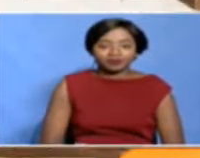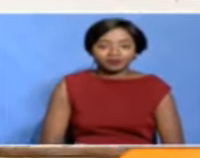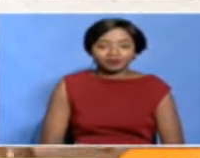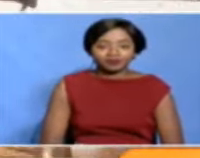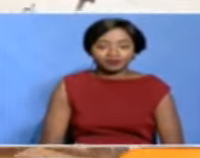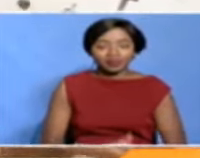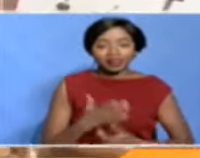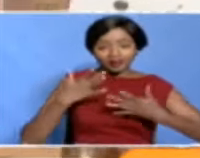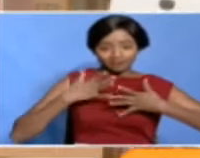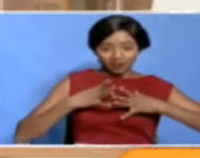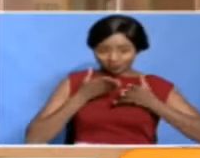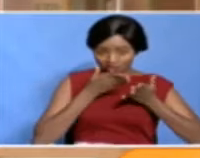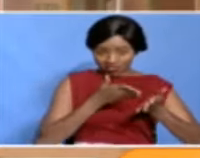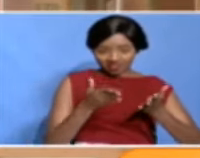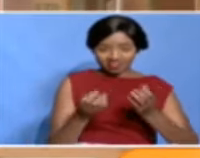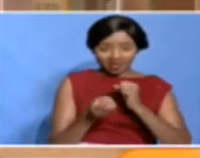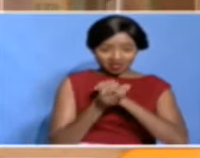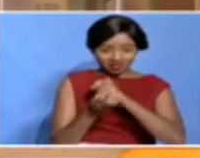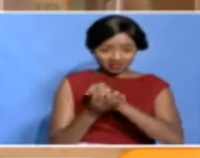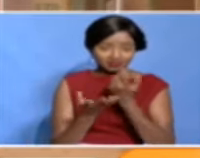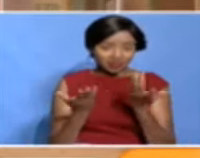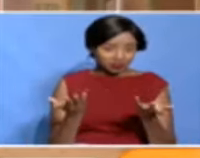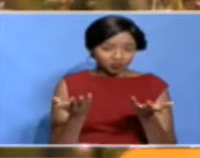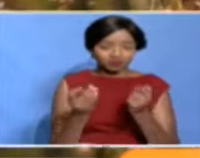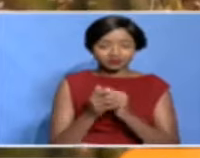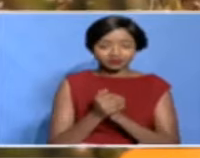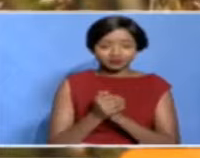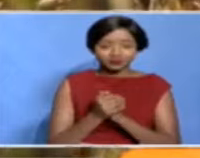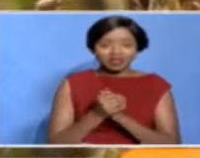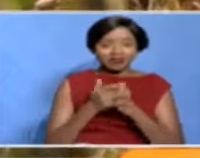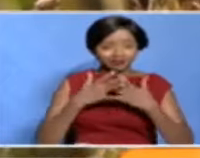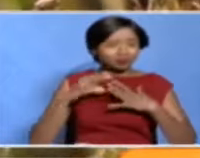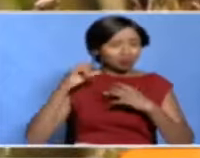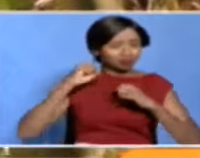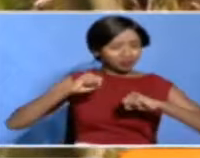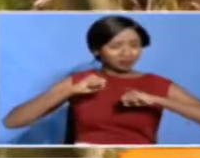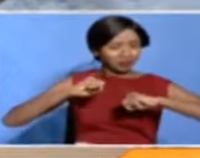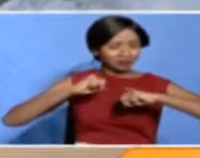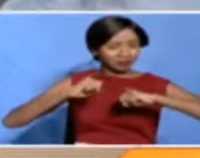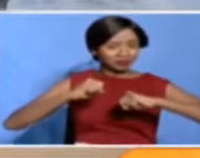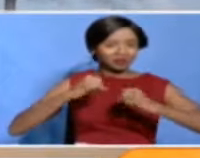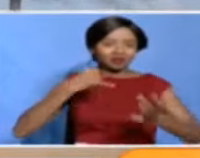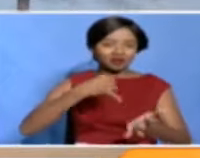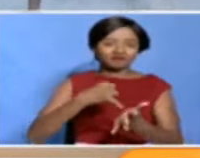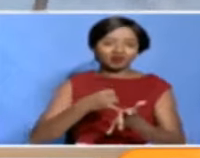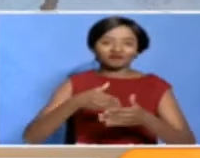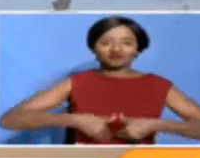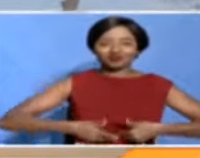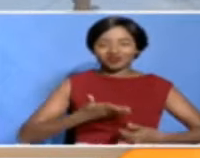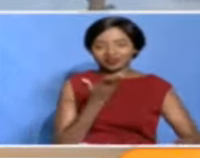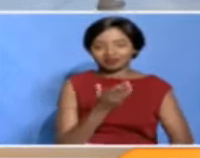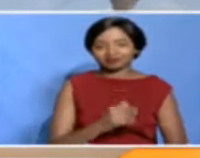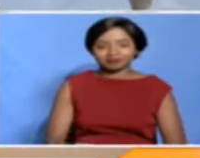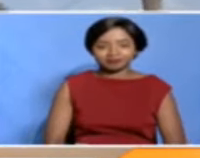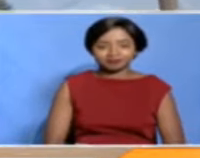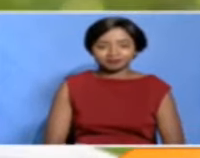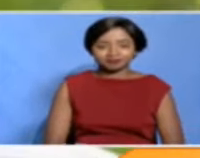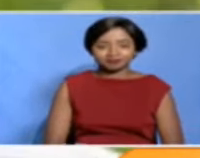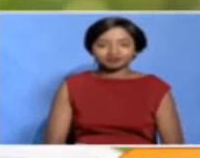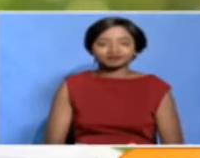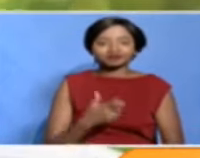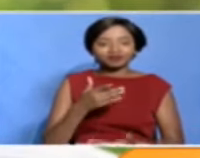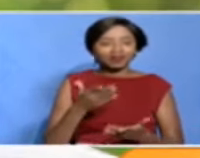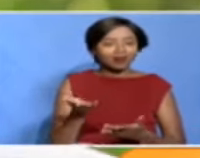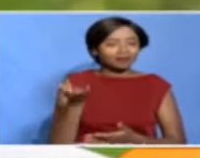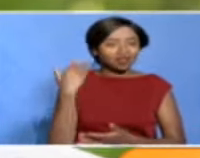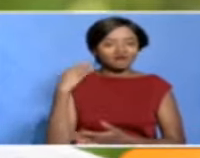top county officials were among those radicalized and intercepted at the border. We reach out to former county speaker